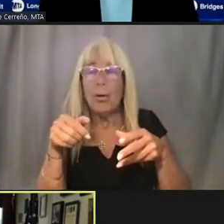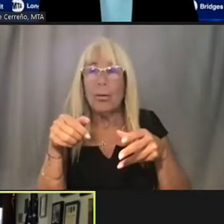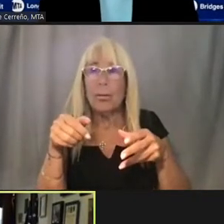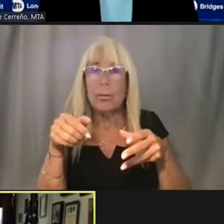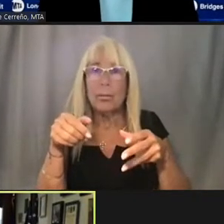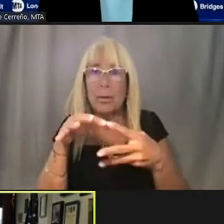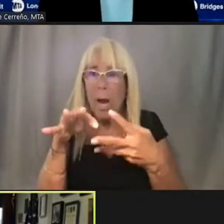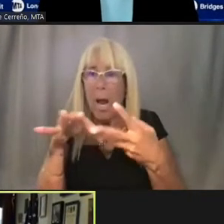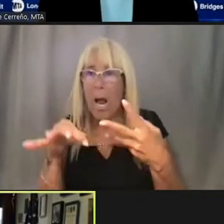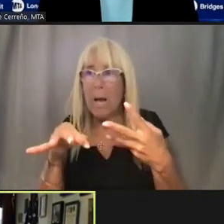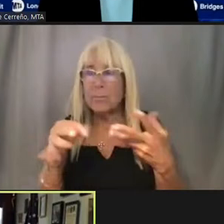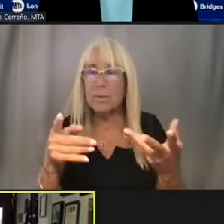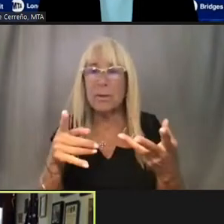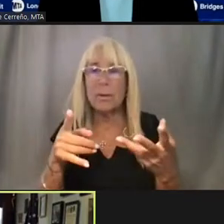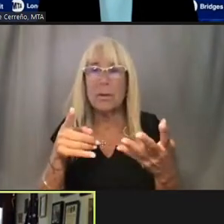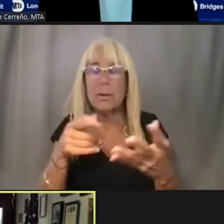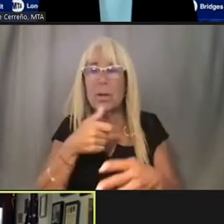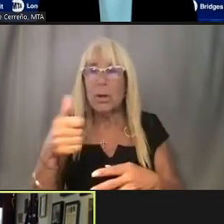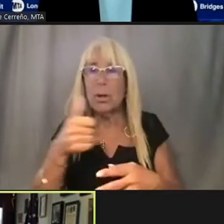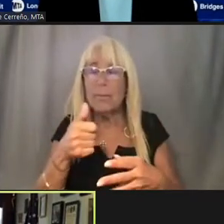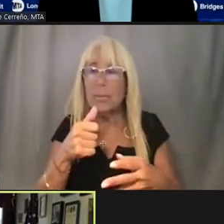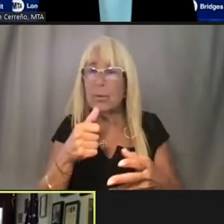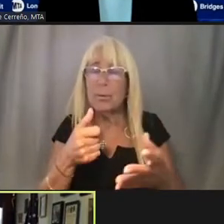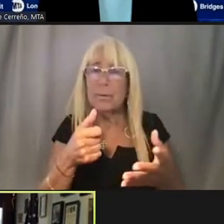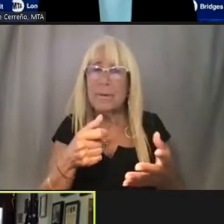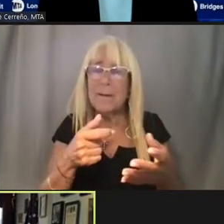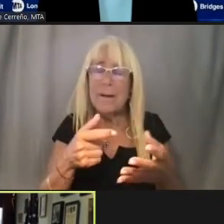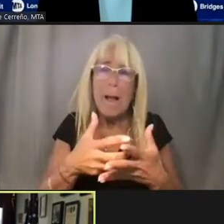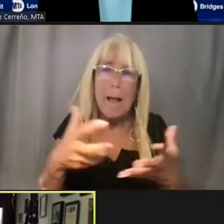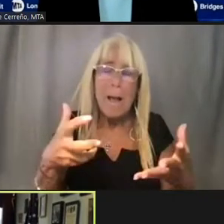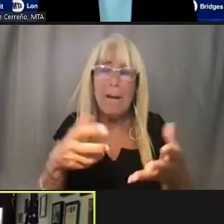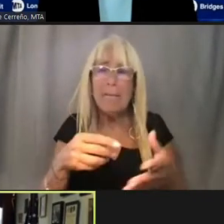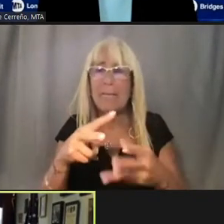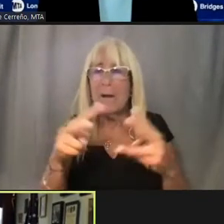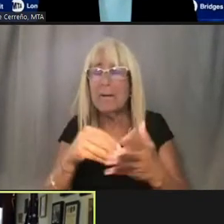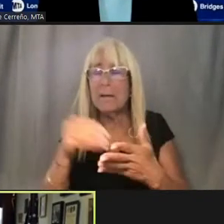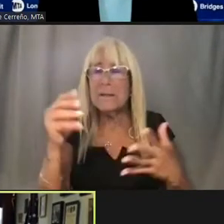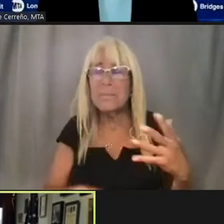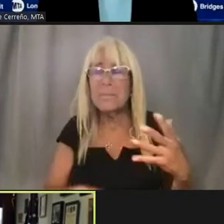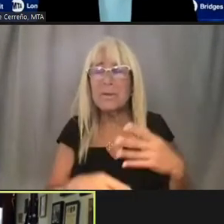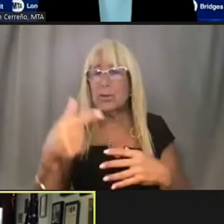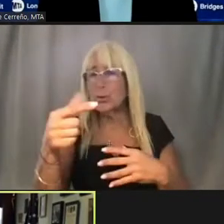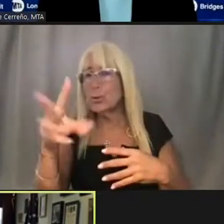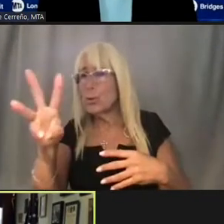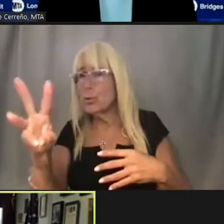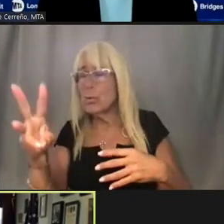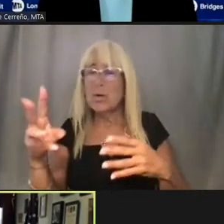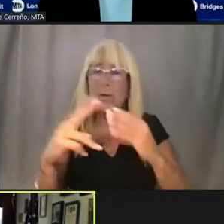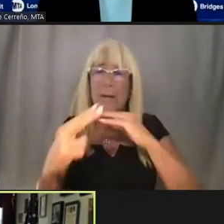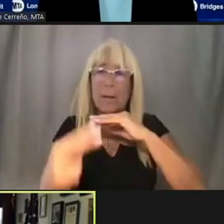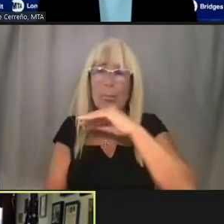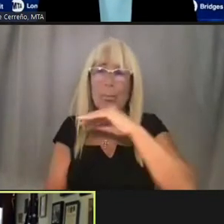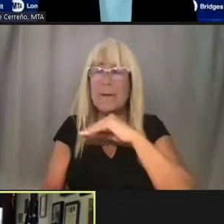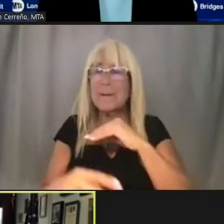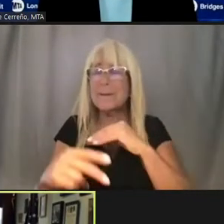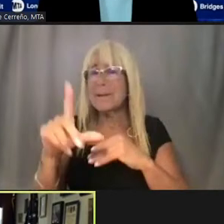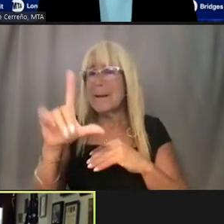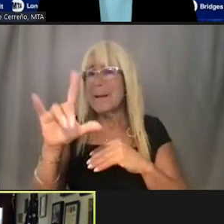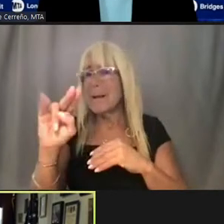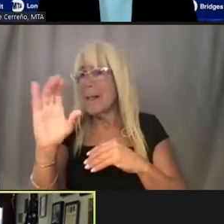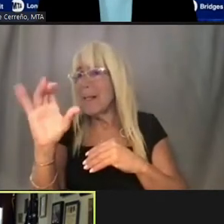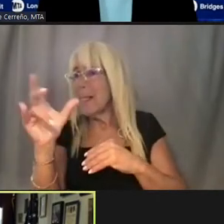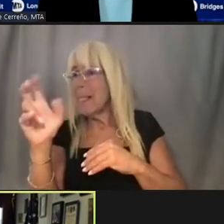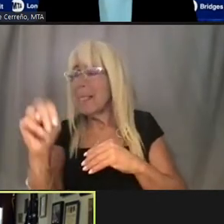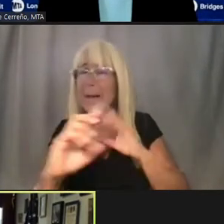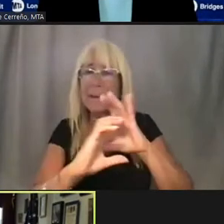that commute is not cheap our residents pay heavy tolls on the George Washington Bridge Lincoln Tunnel and Tappan Zee Bridge for decades while